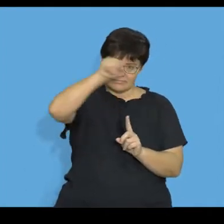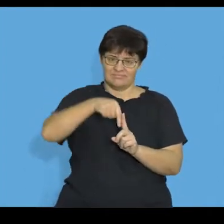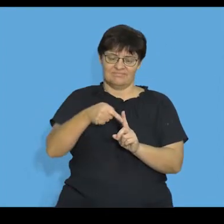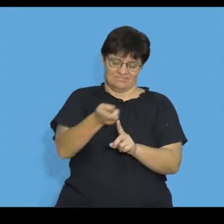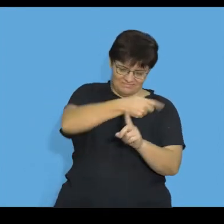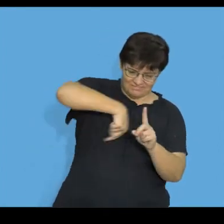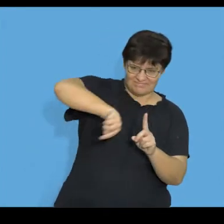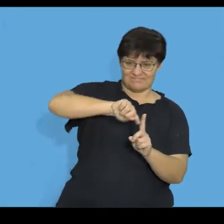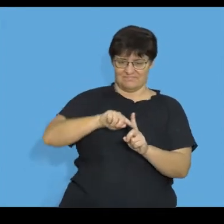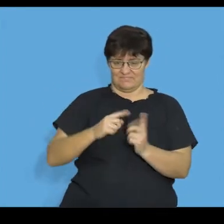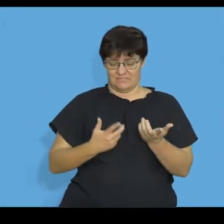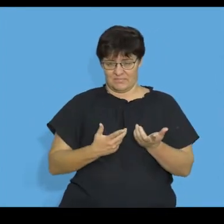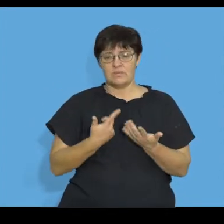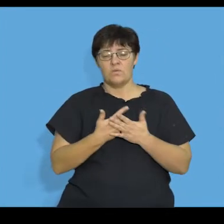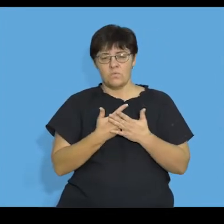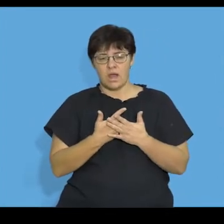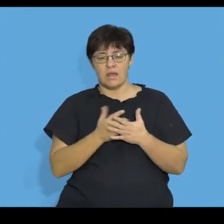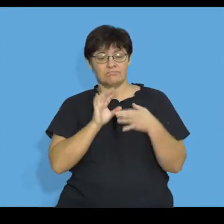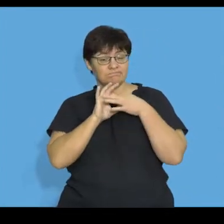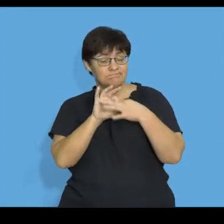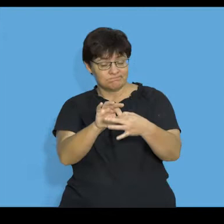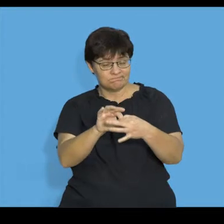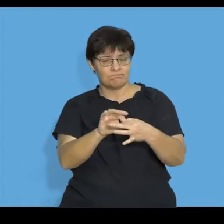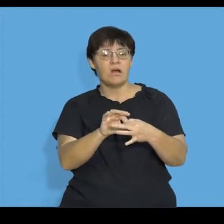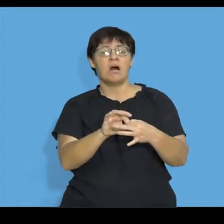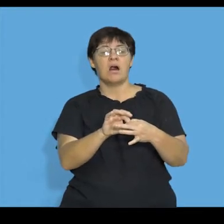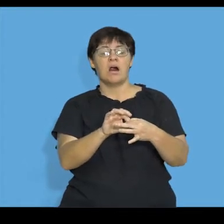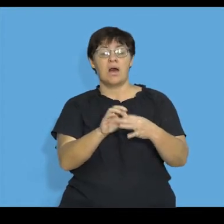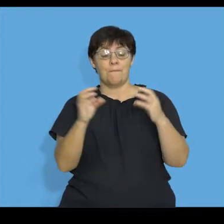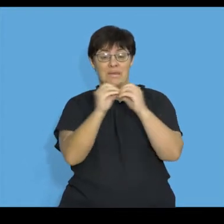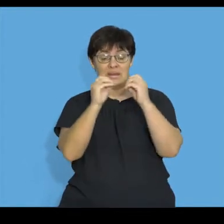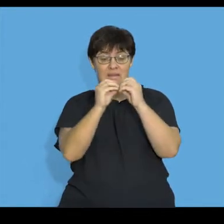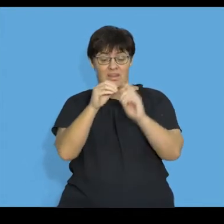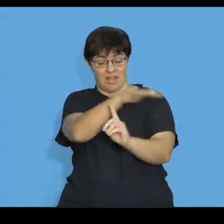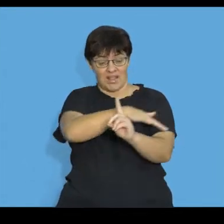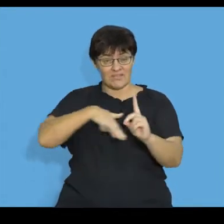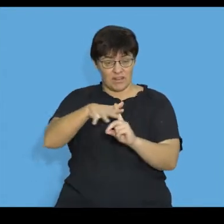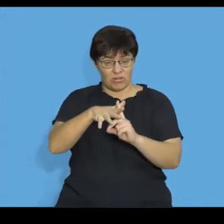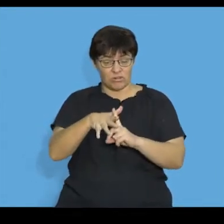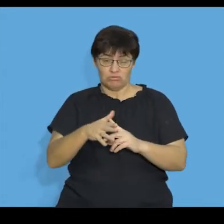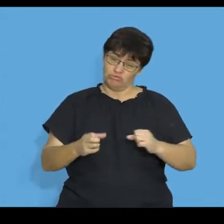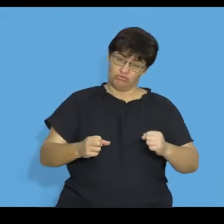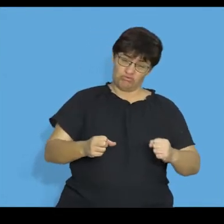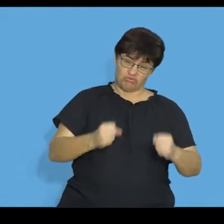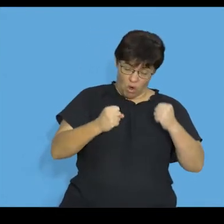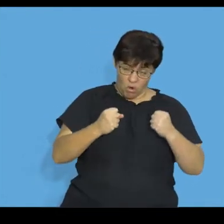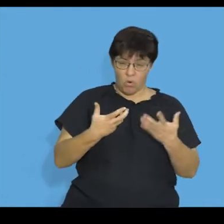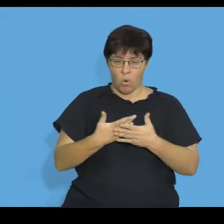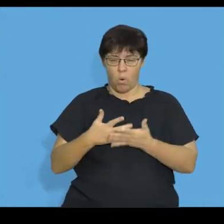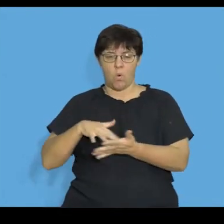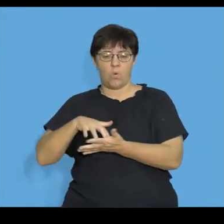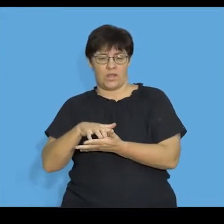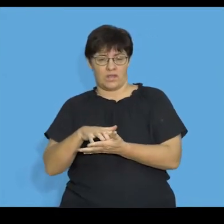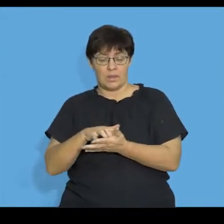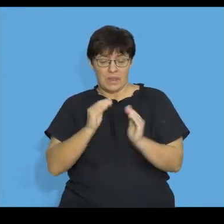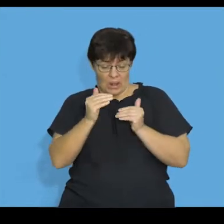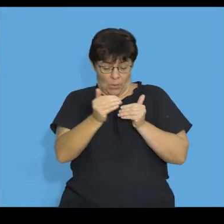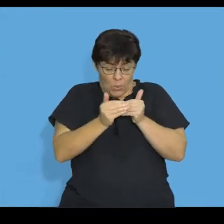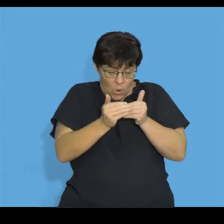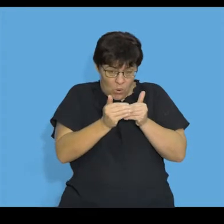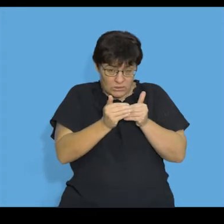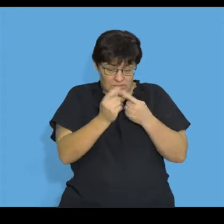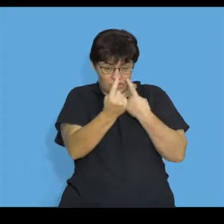lines are related to the magnetic field strength. We recognize where the field lines are close together. So in this area